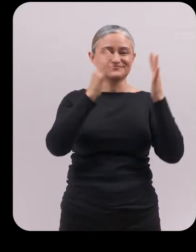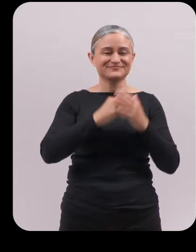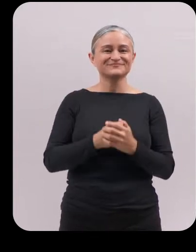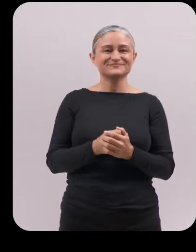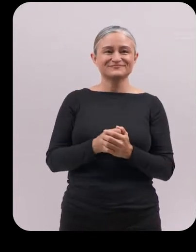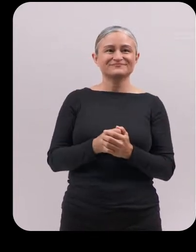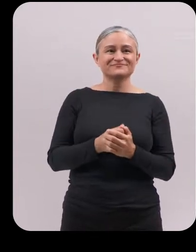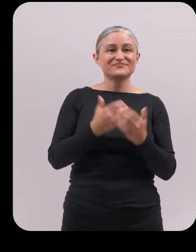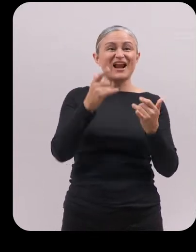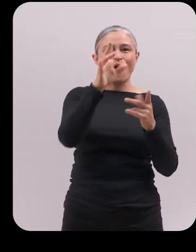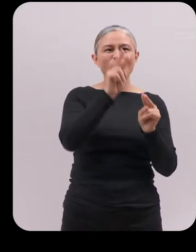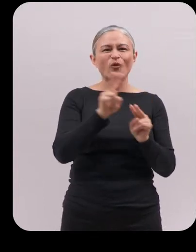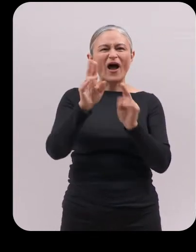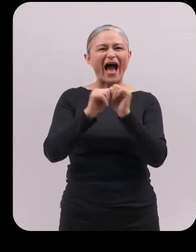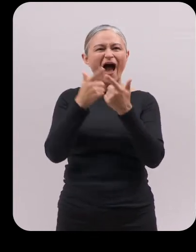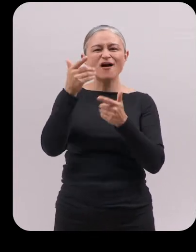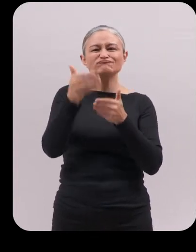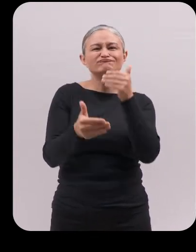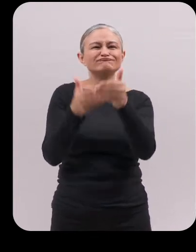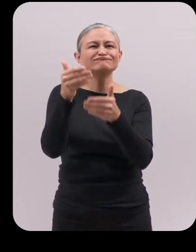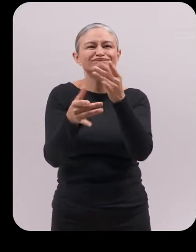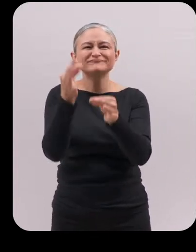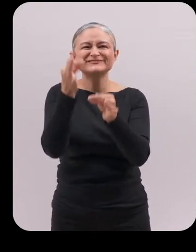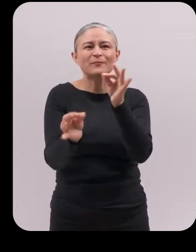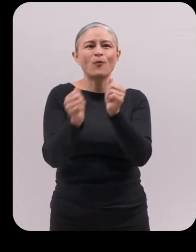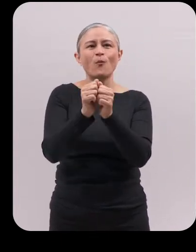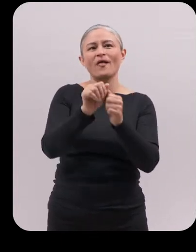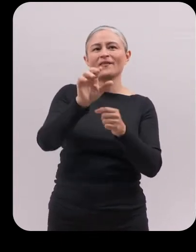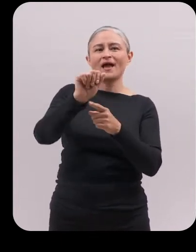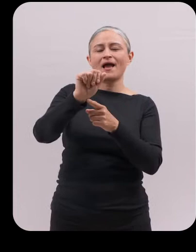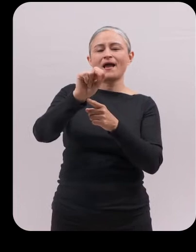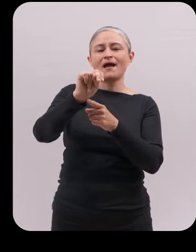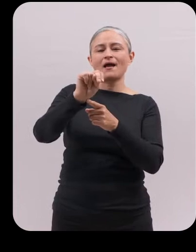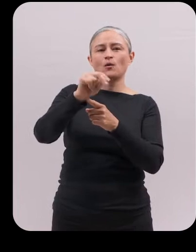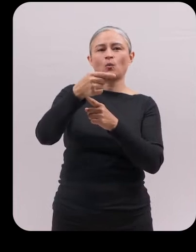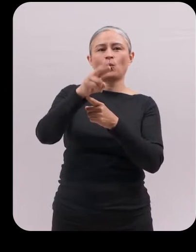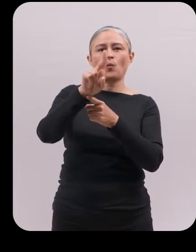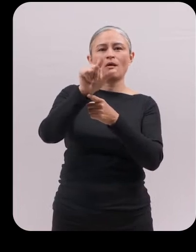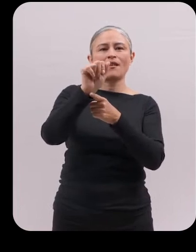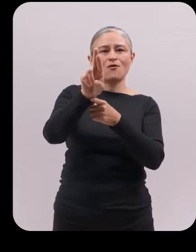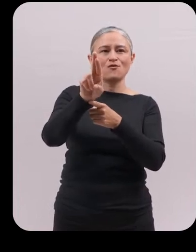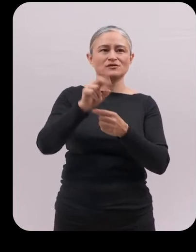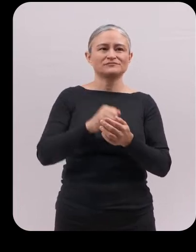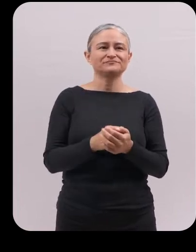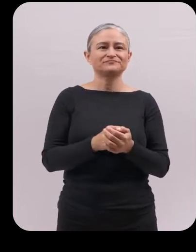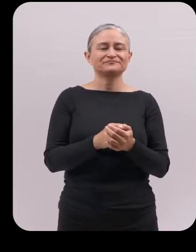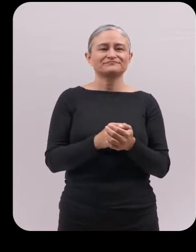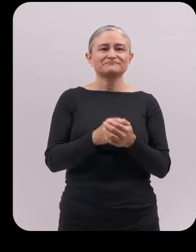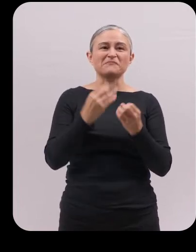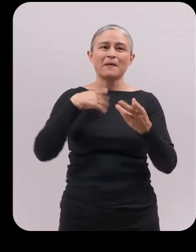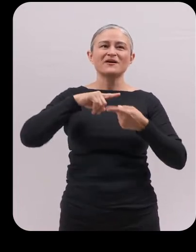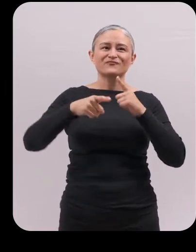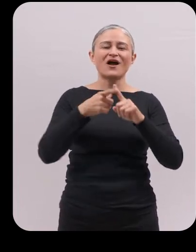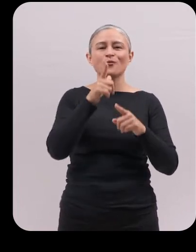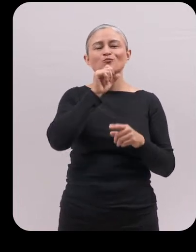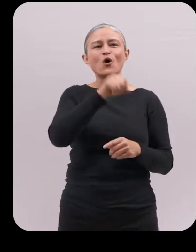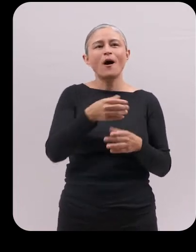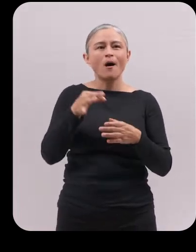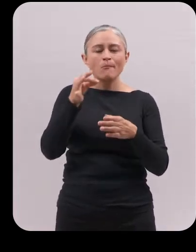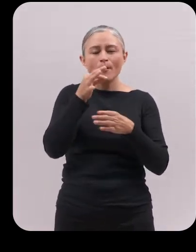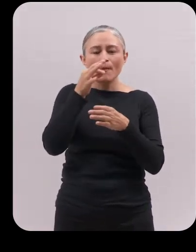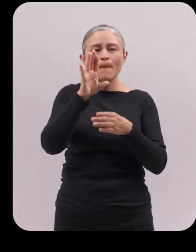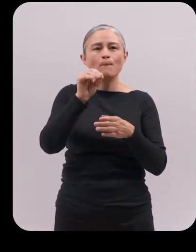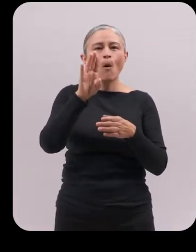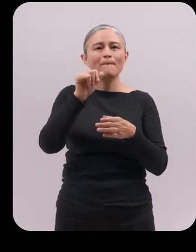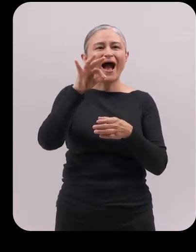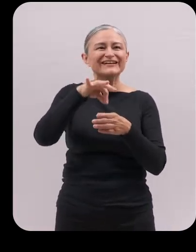Let's take a quick look at how this works with a simple web app built using Angular. A lot of my friends love boba tea. And believe it or not, I've